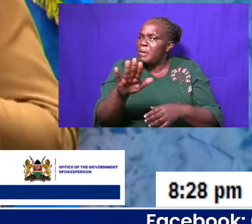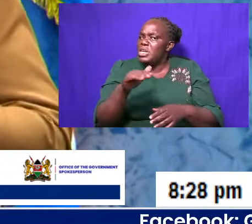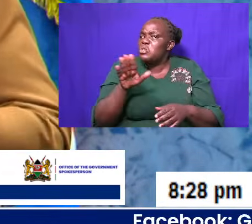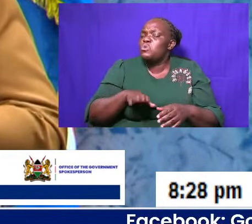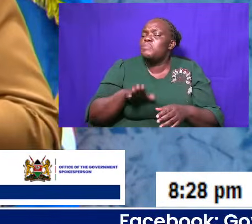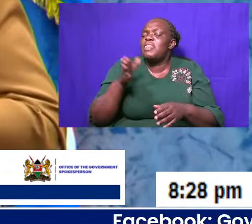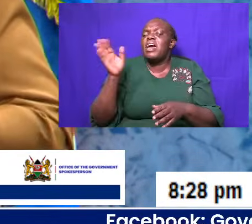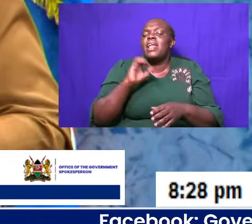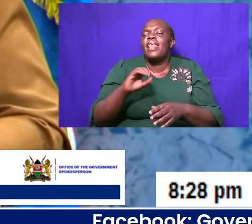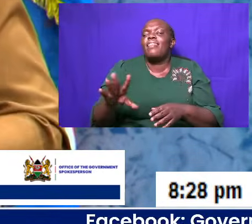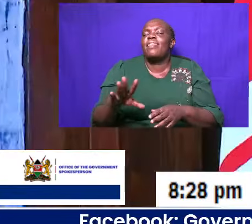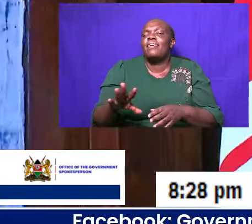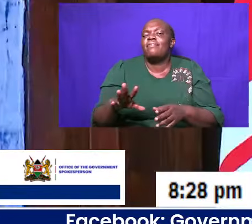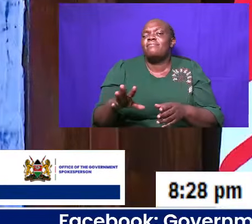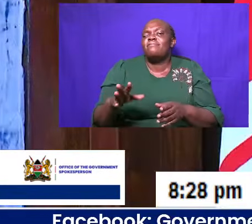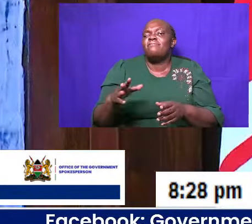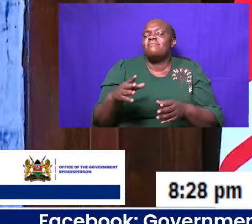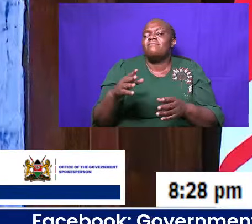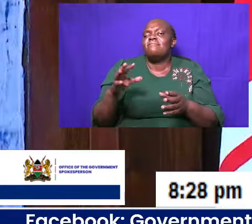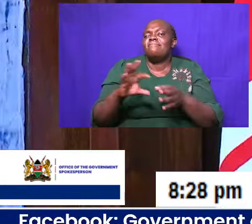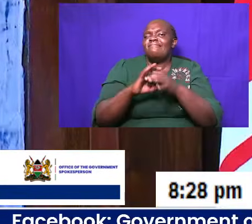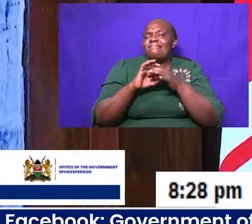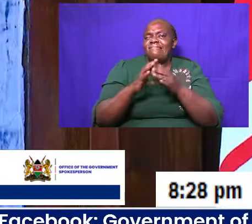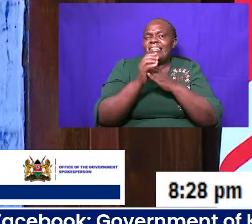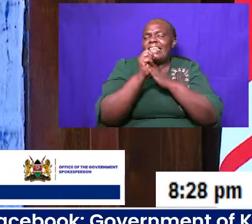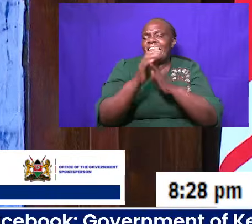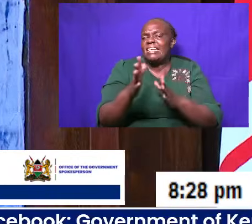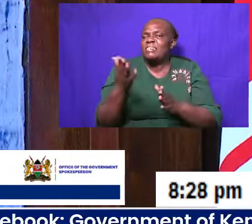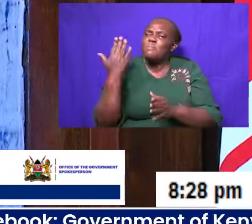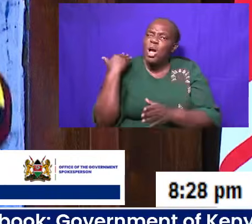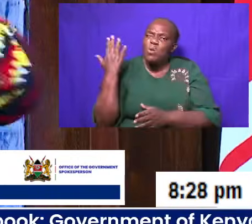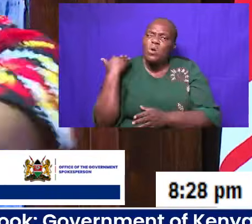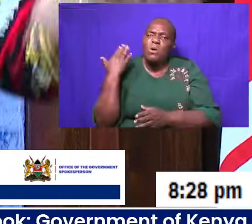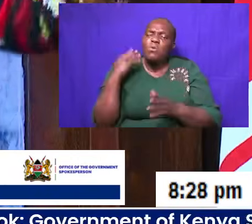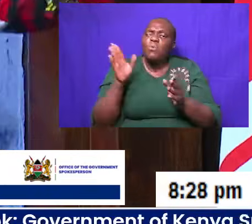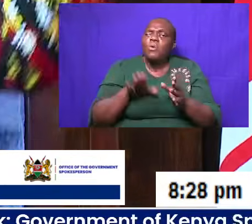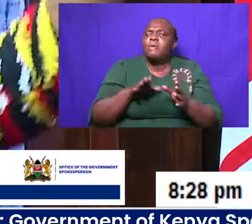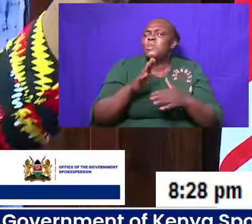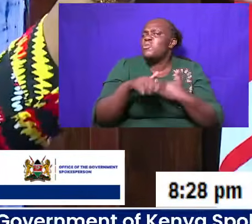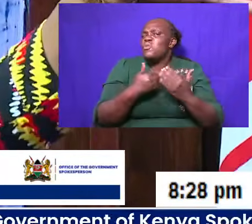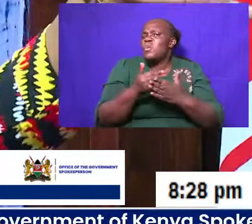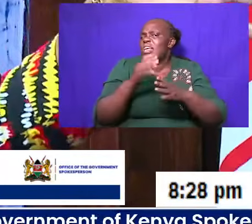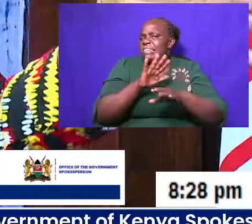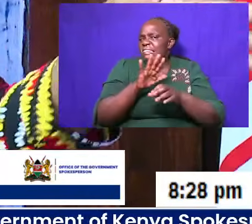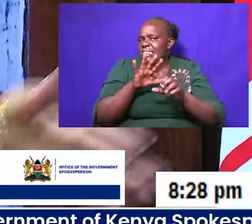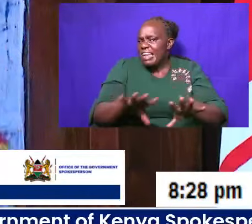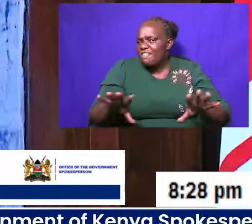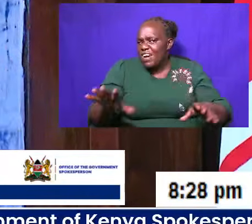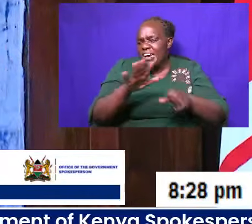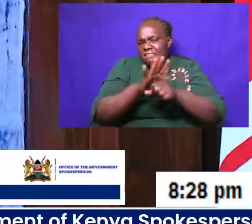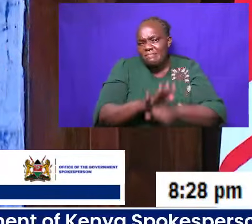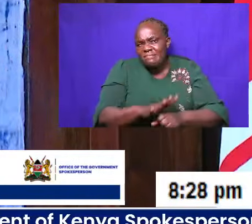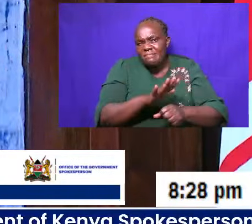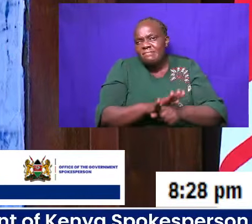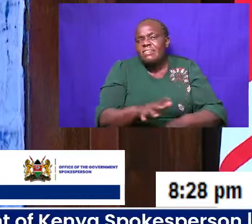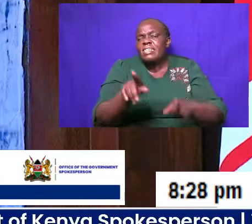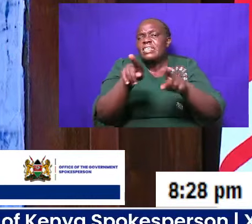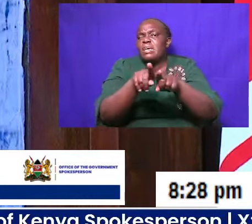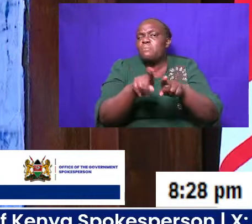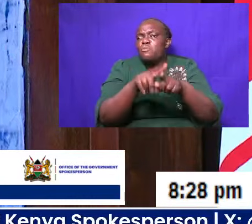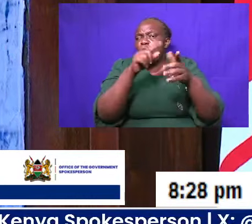of the Beijing issue, isn't it? She needed to be there so that she can be sent for the